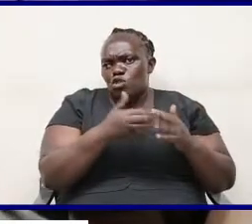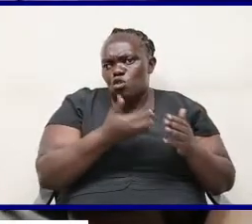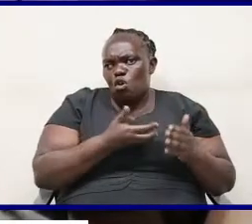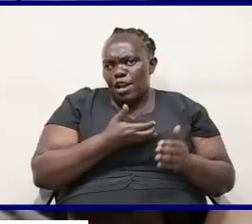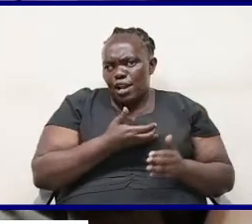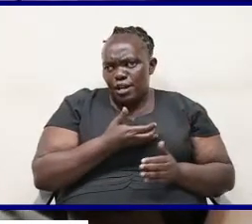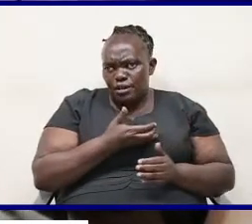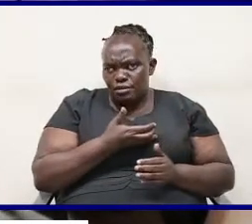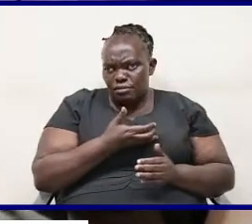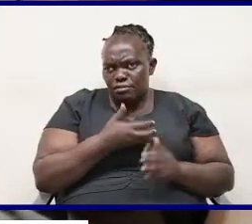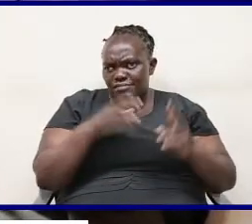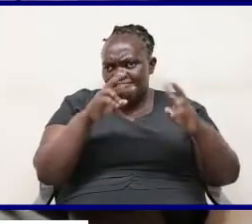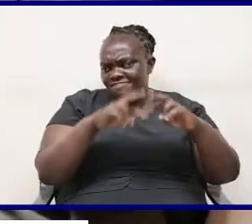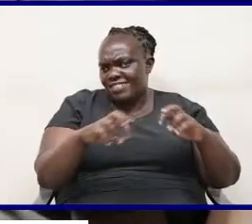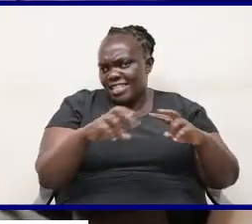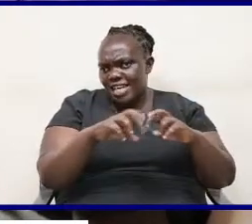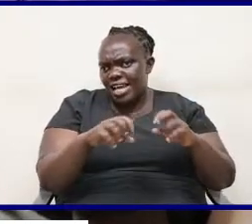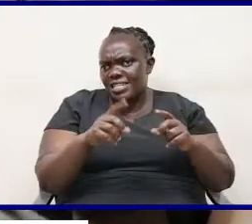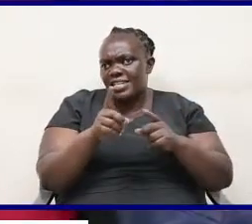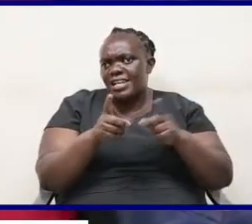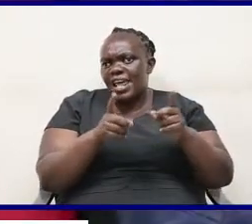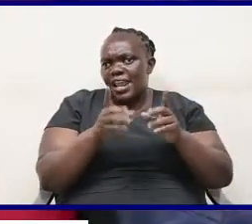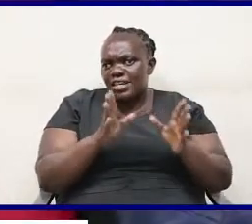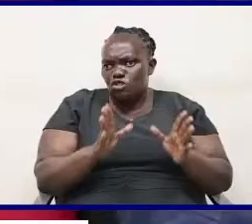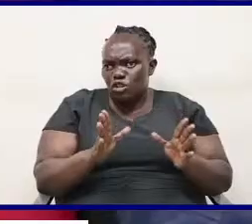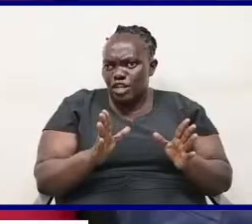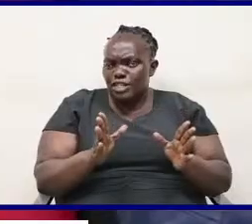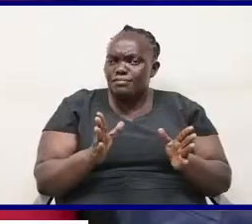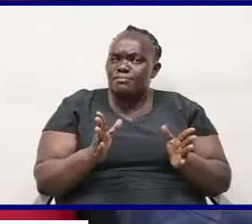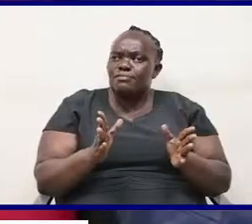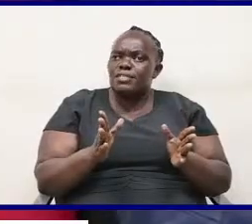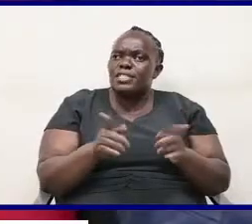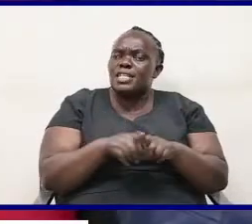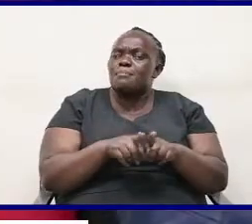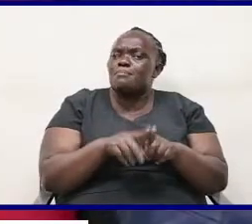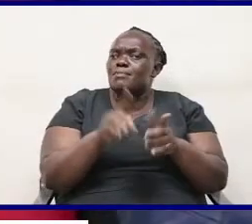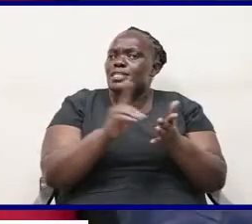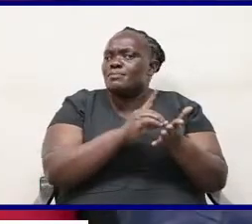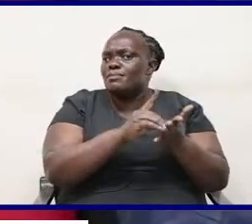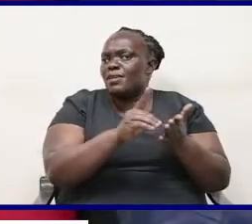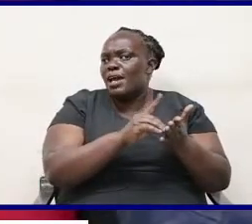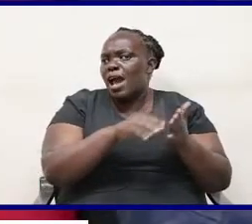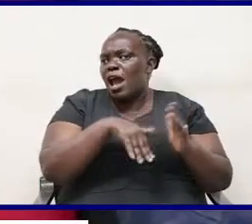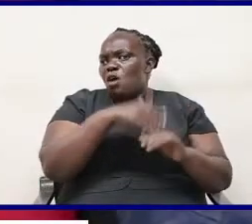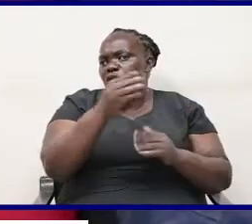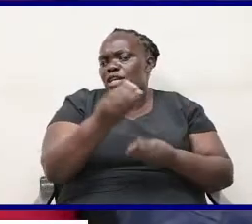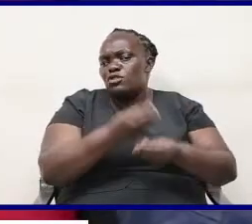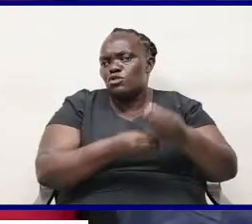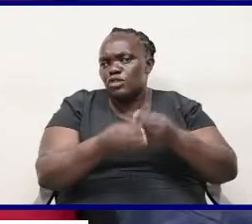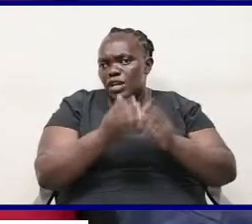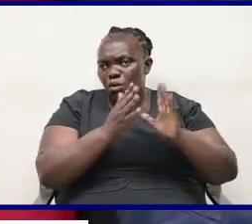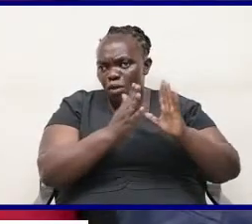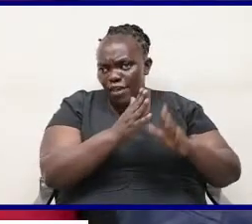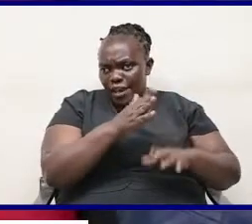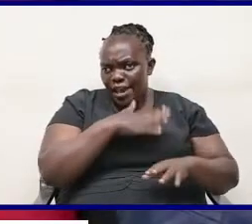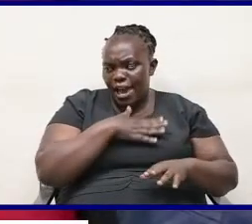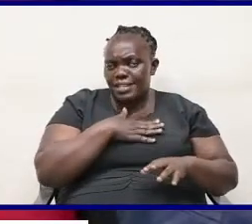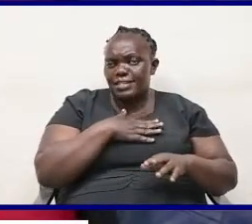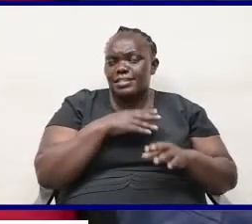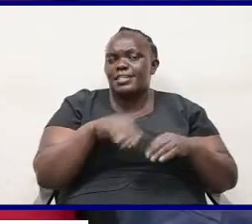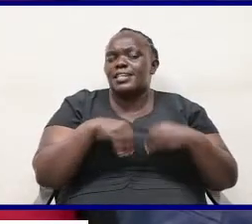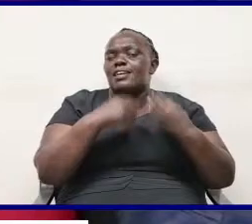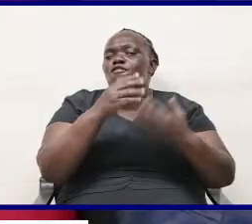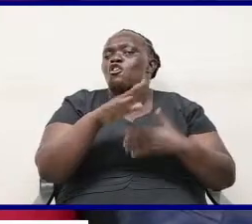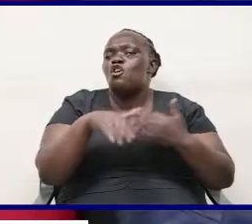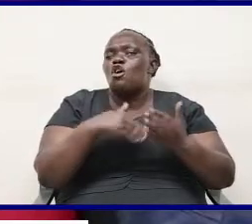own research directorate and the departments of external trade within us that can give you all